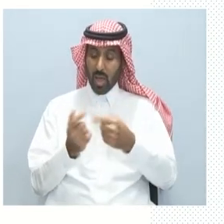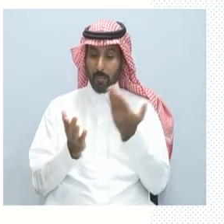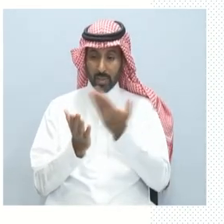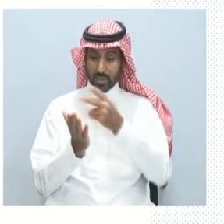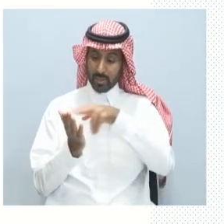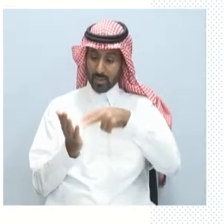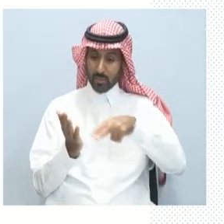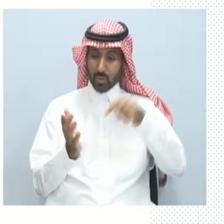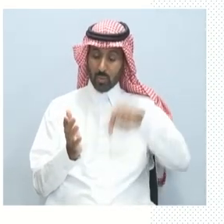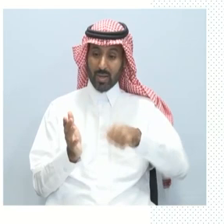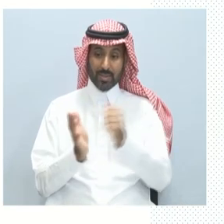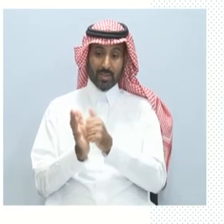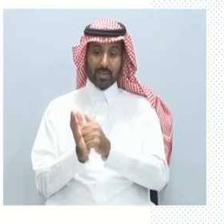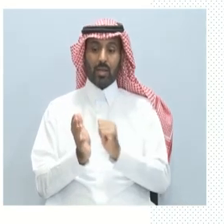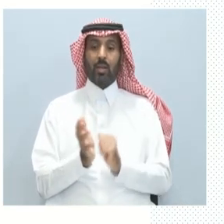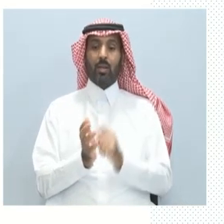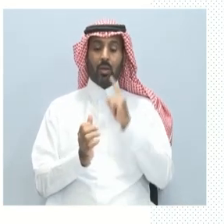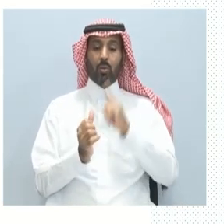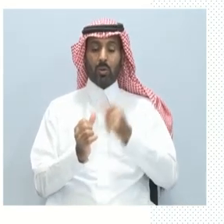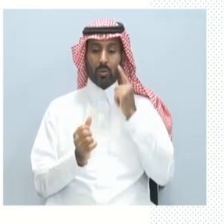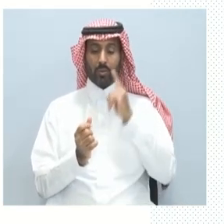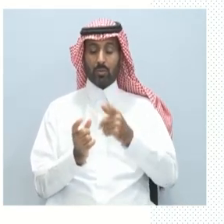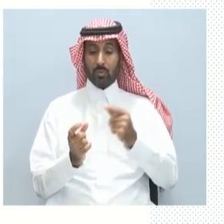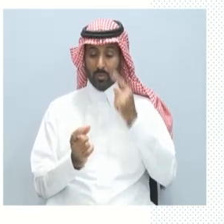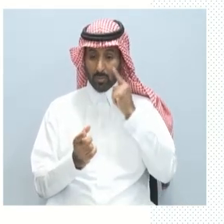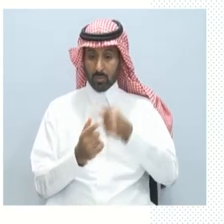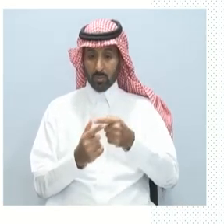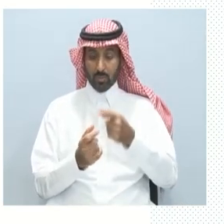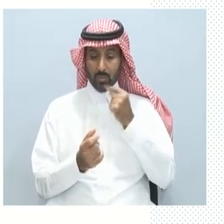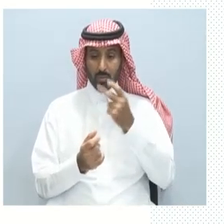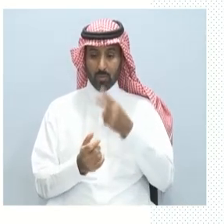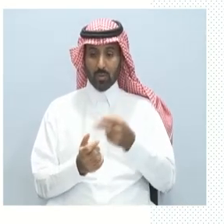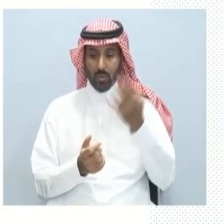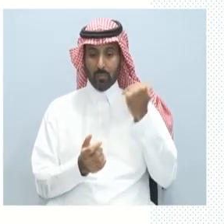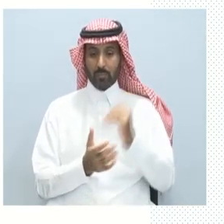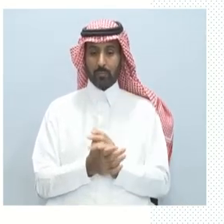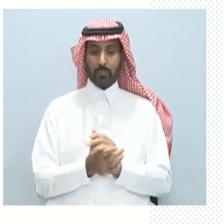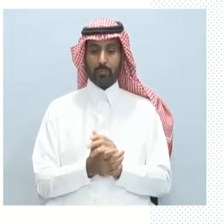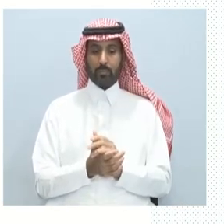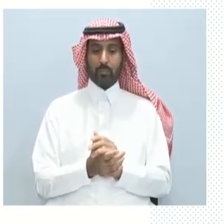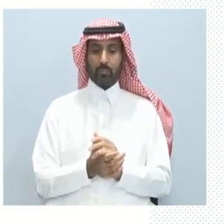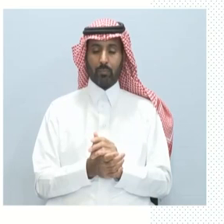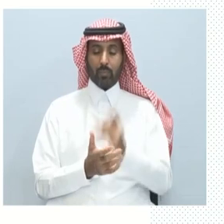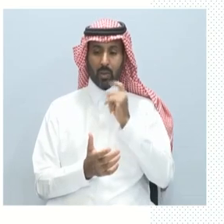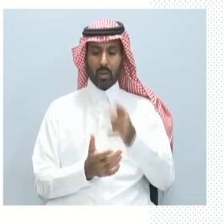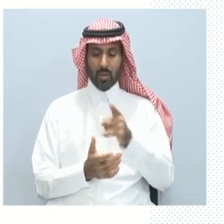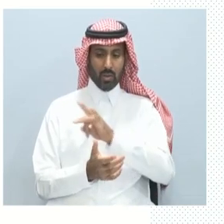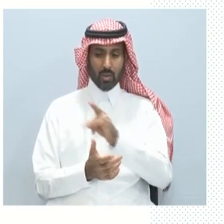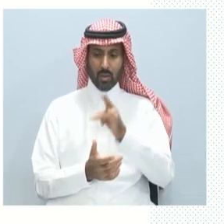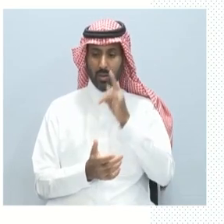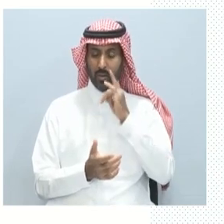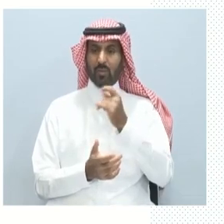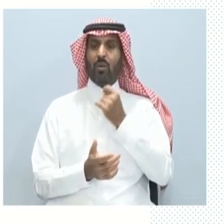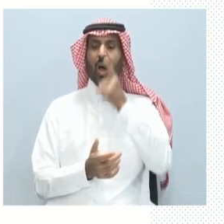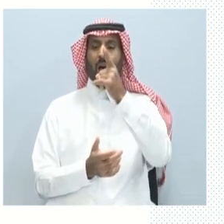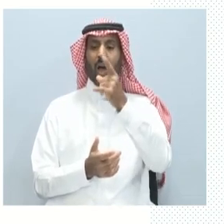at home. He was the calmest, most serene person I have ever met. He never raised his